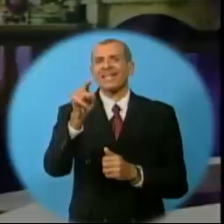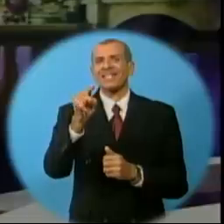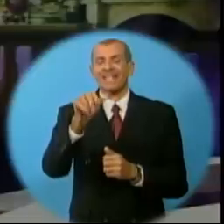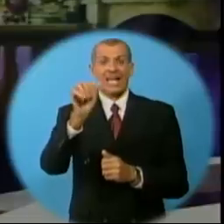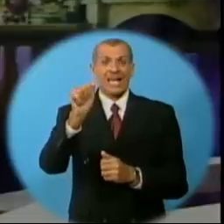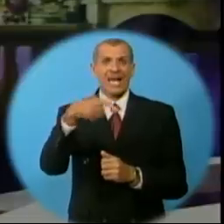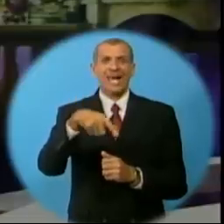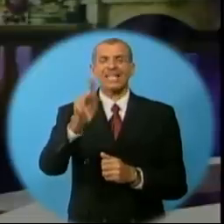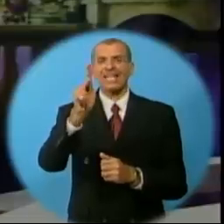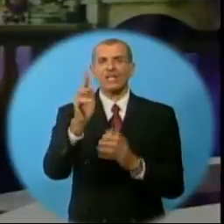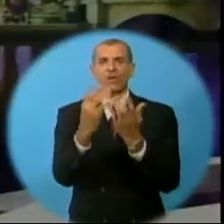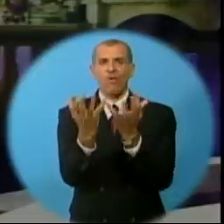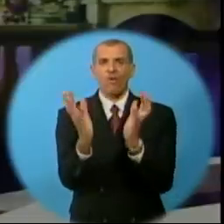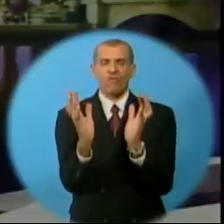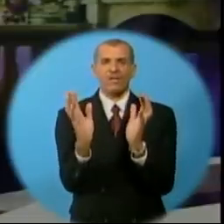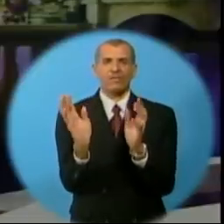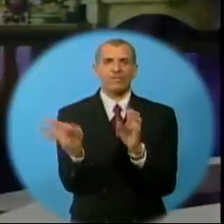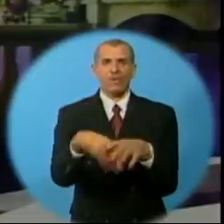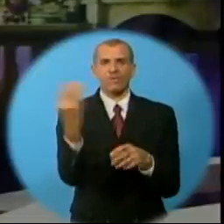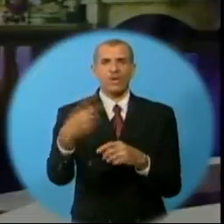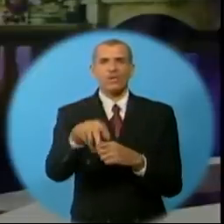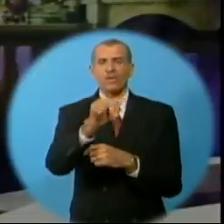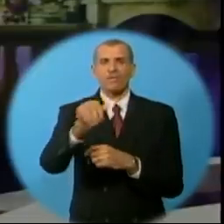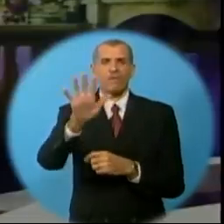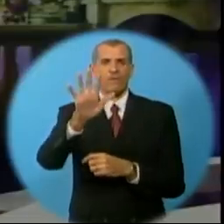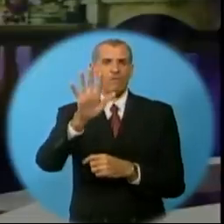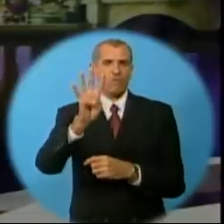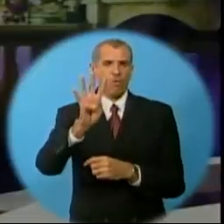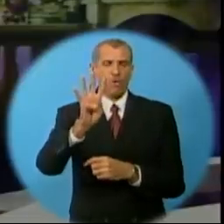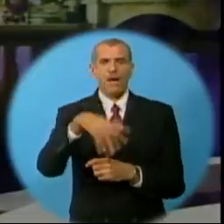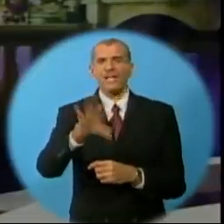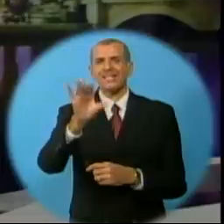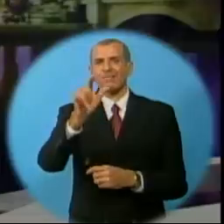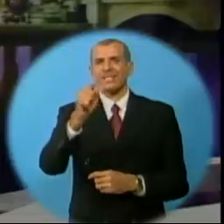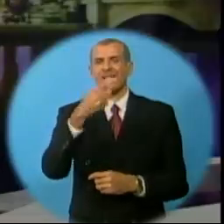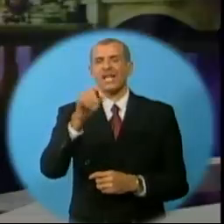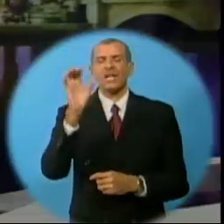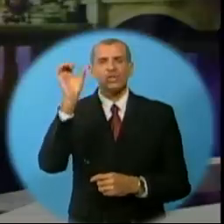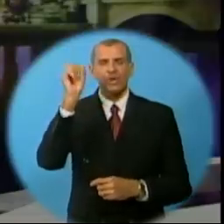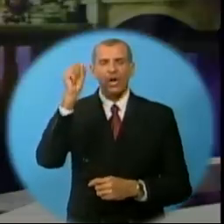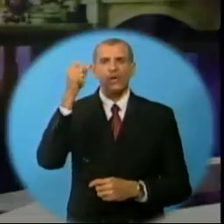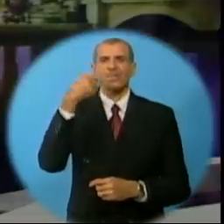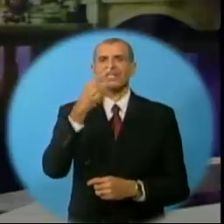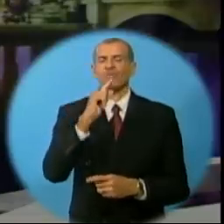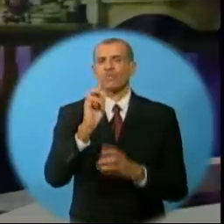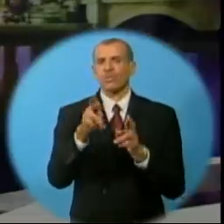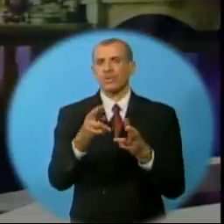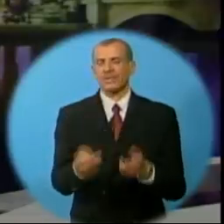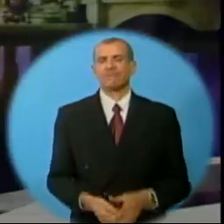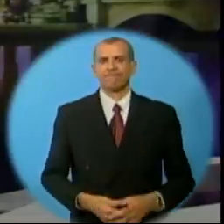Kensington Oval. Batting first, they were dismissed for 354. CBC's Sean Green reports on the first session.